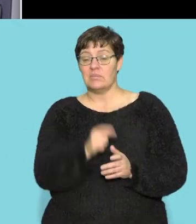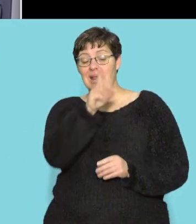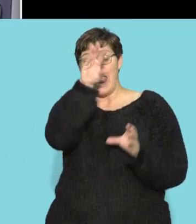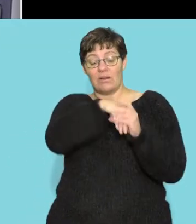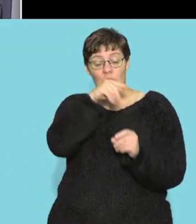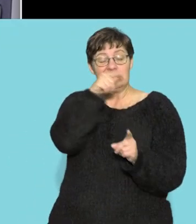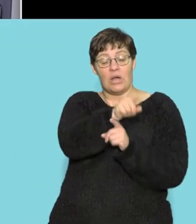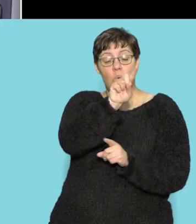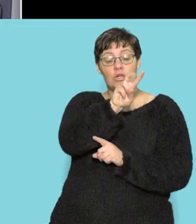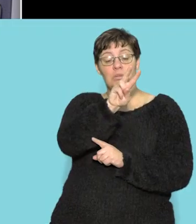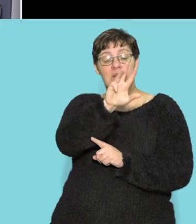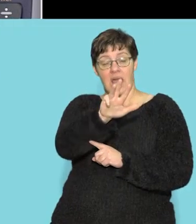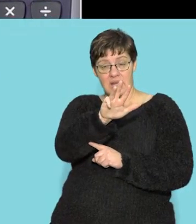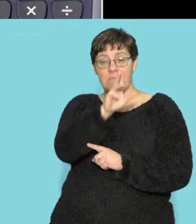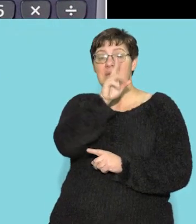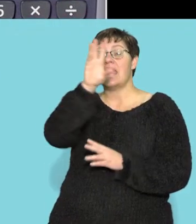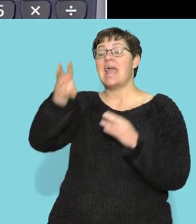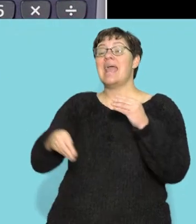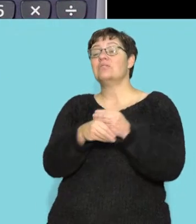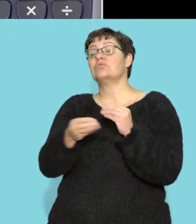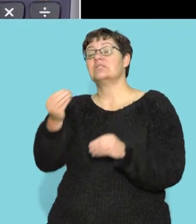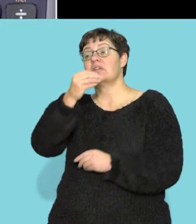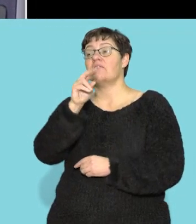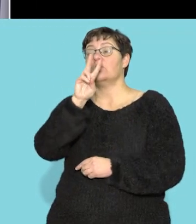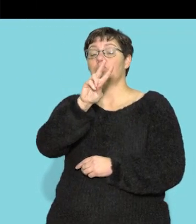included in there was interest of